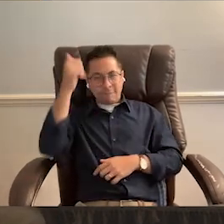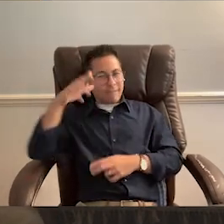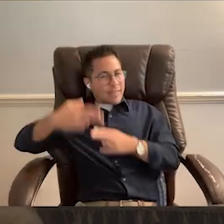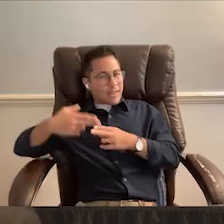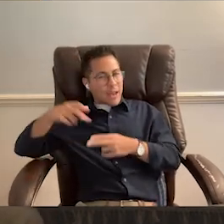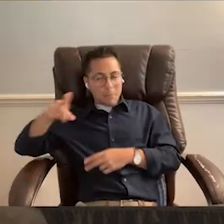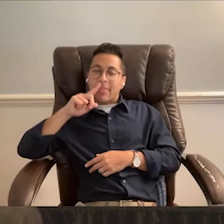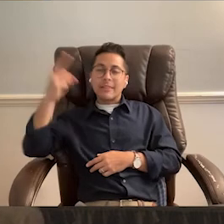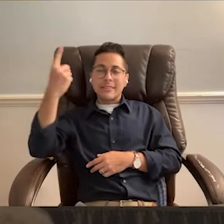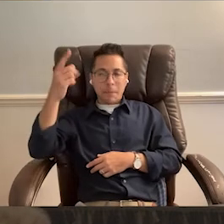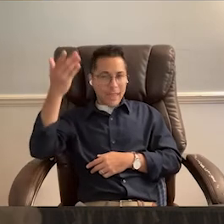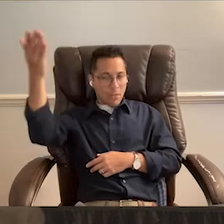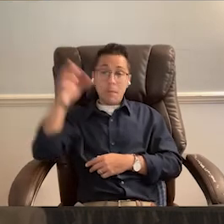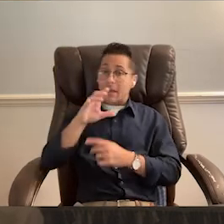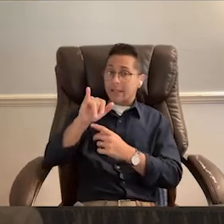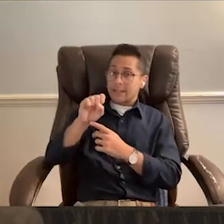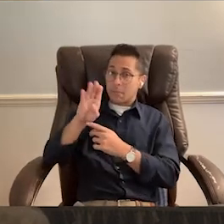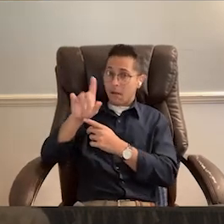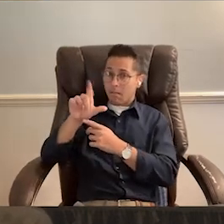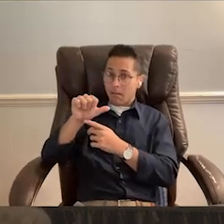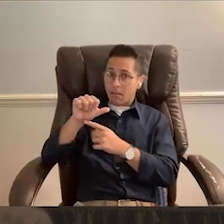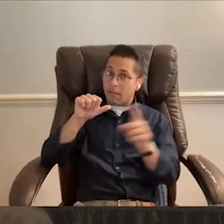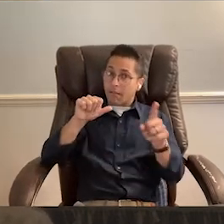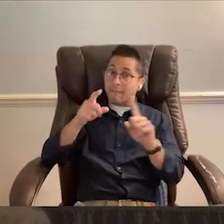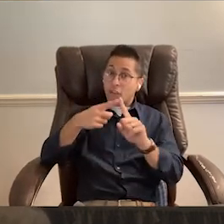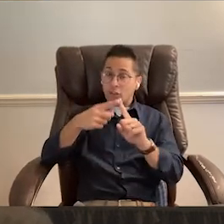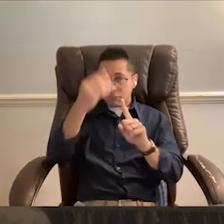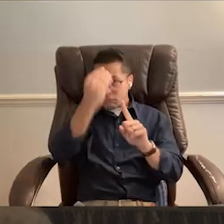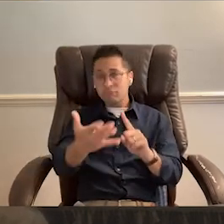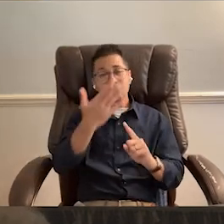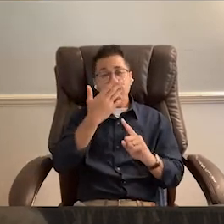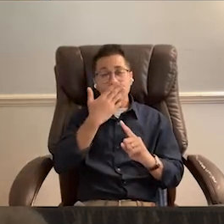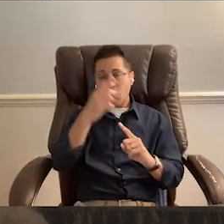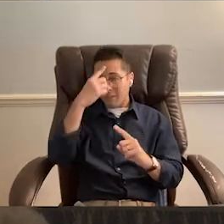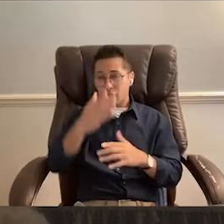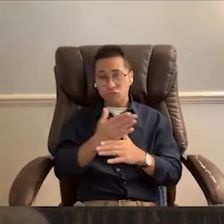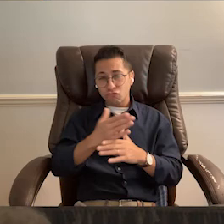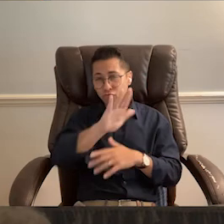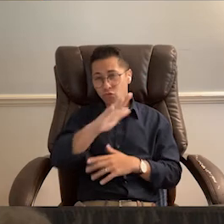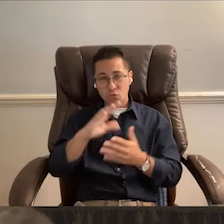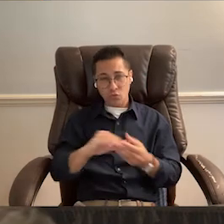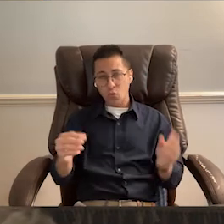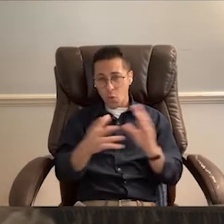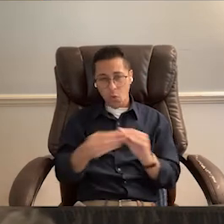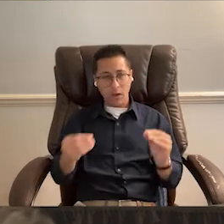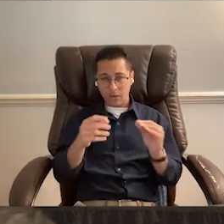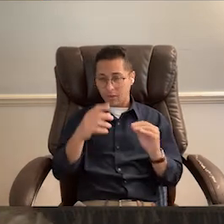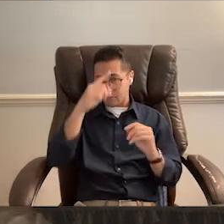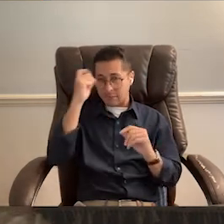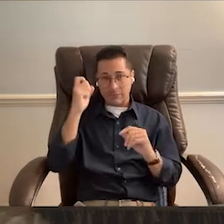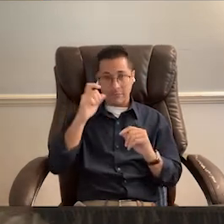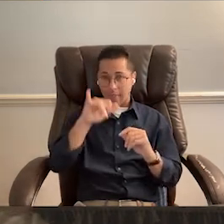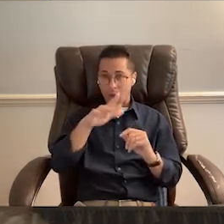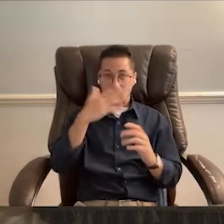now I know there's some. There other is something out there, ways that we unfortunately, I can- can't remember the name of Yeah. it, but there's something out there. But Okay, I'm gonna Isabella, keep looking. first